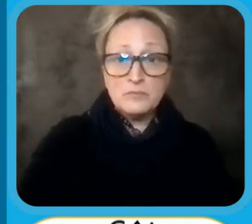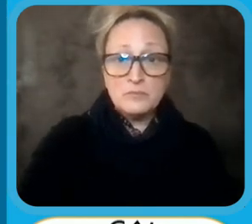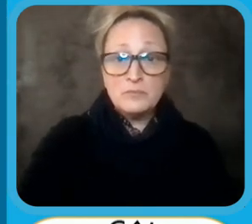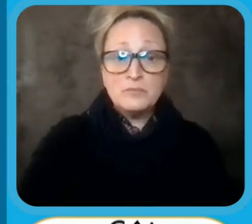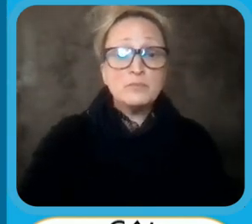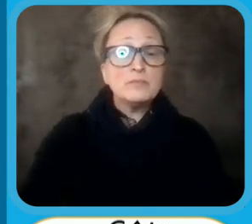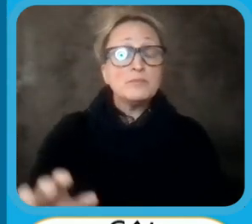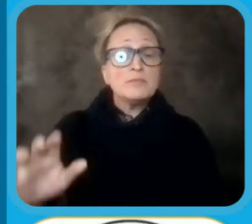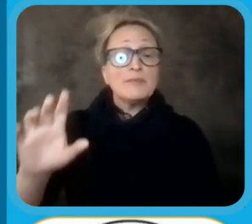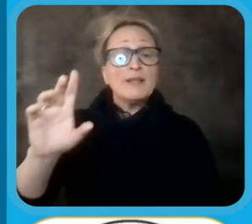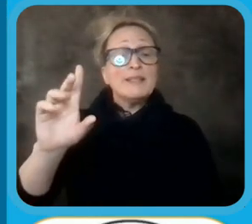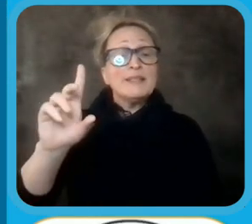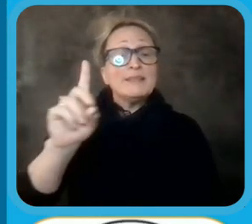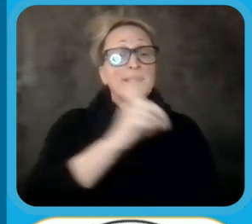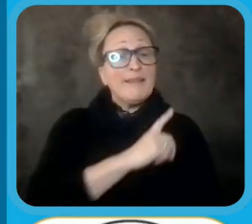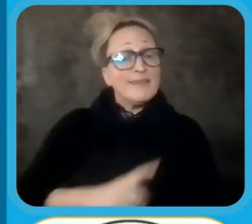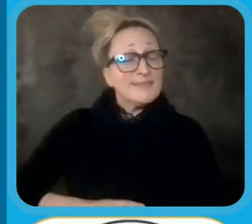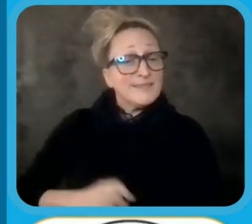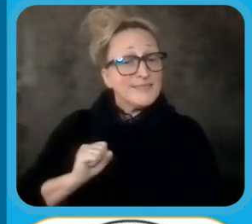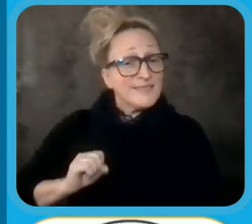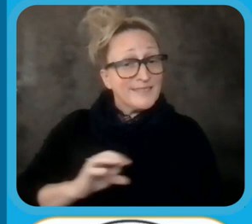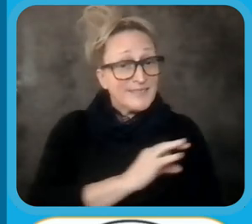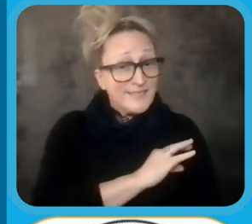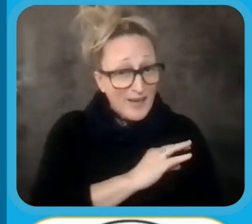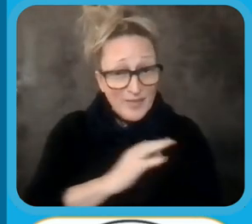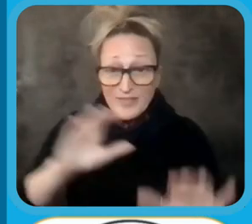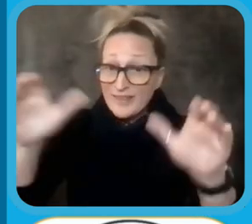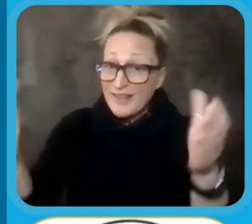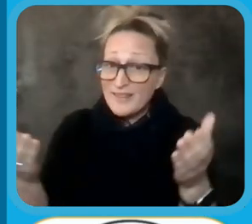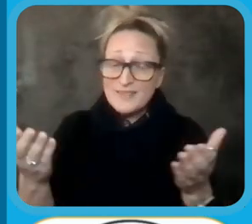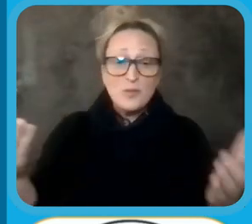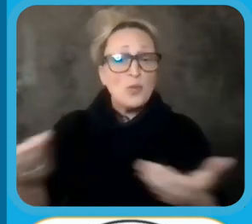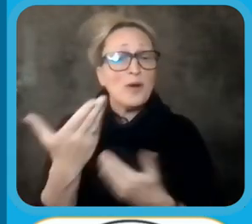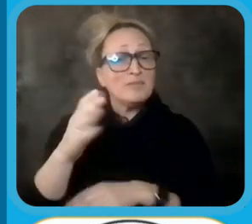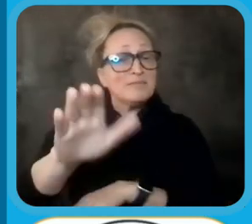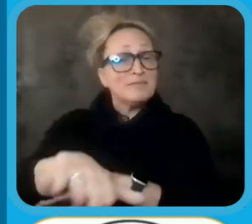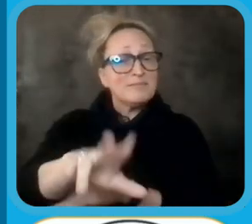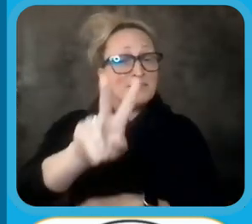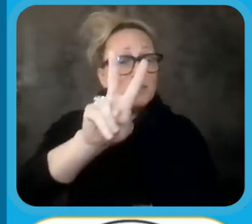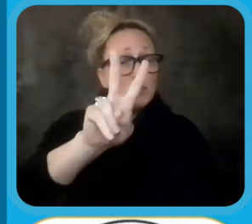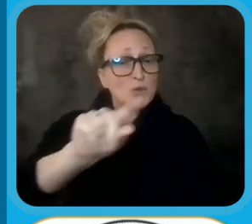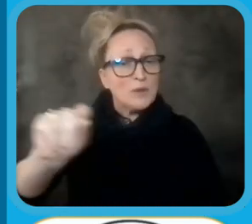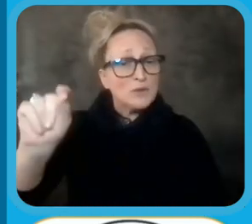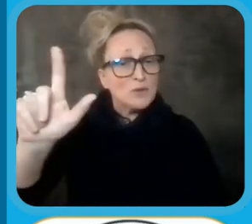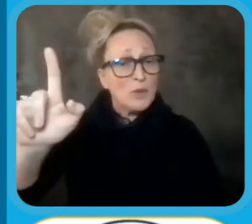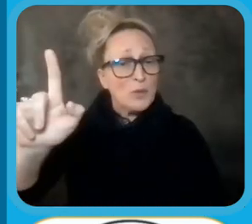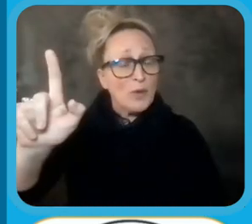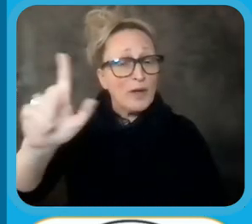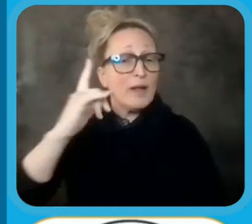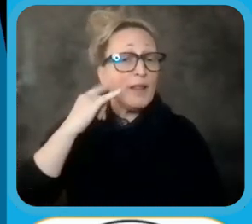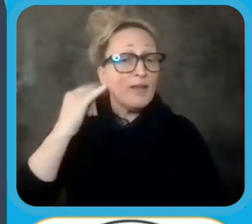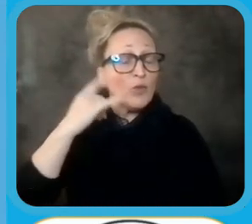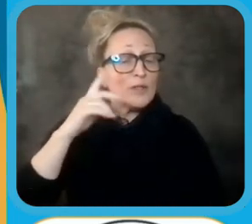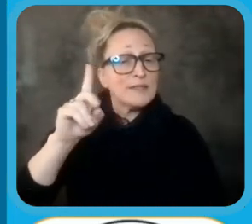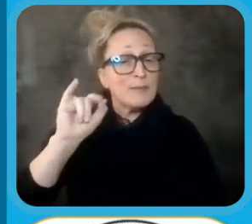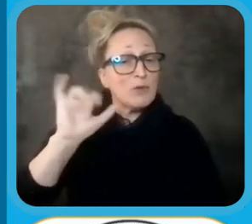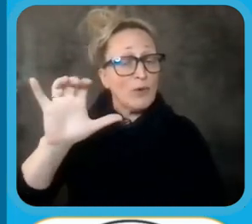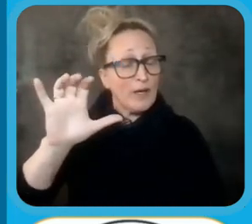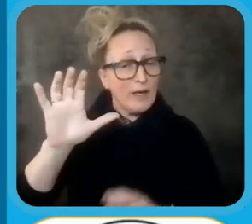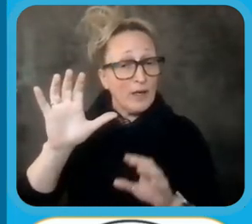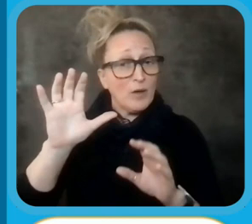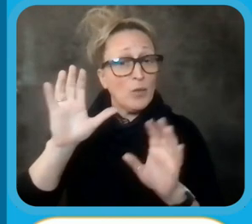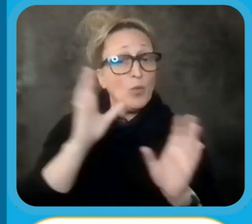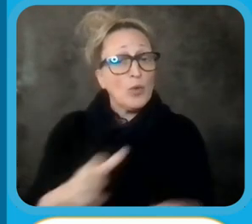Delegates, staff, and guests, welcome to the afternoon session of the virtual 2021 California Democratic Party Organizing